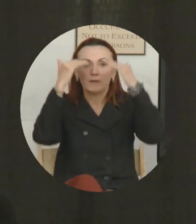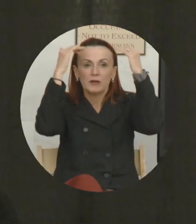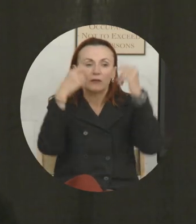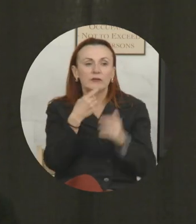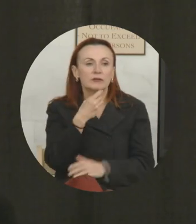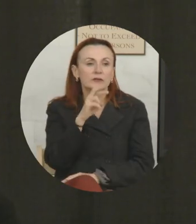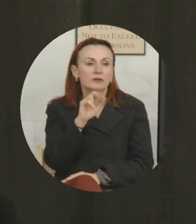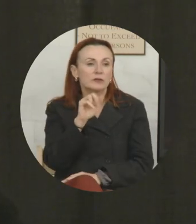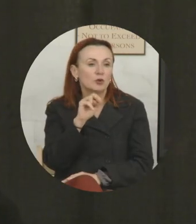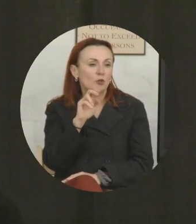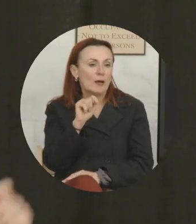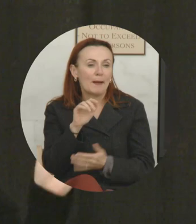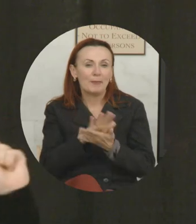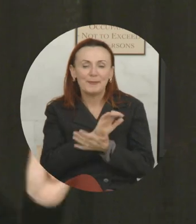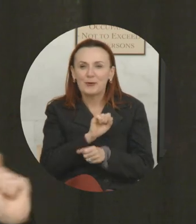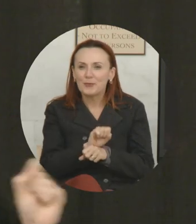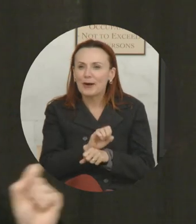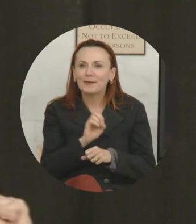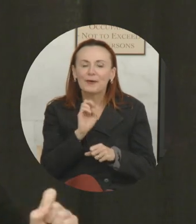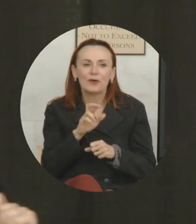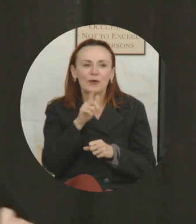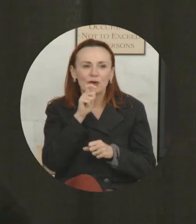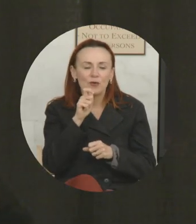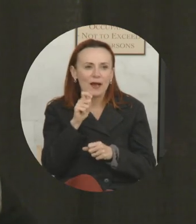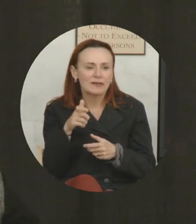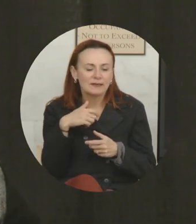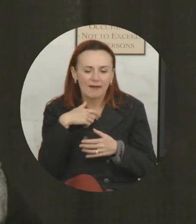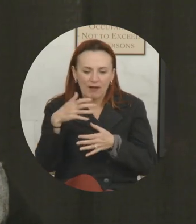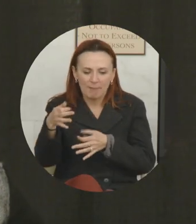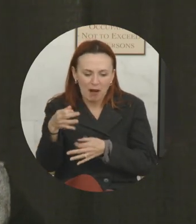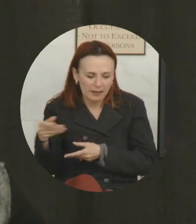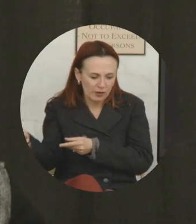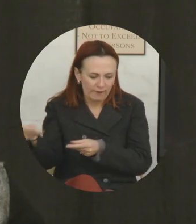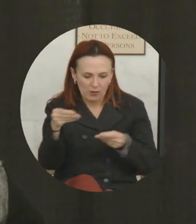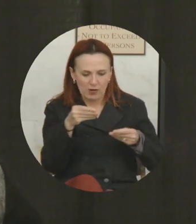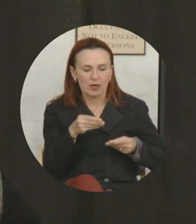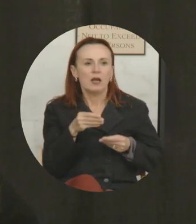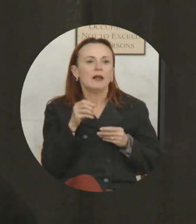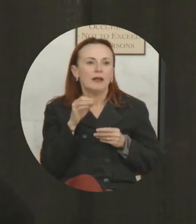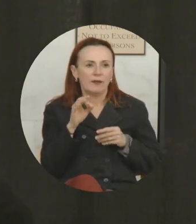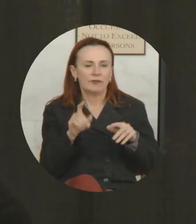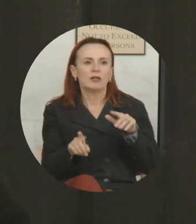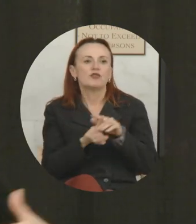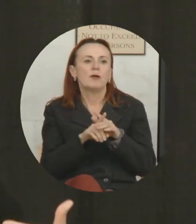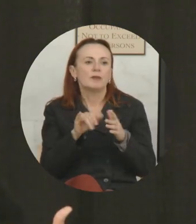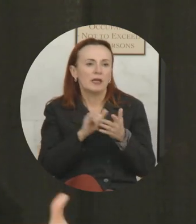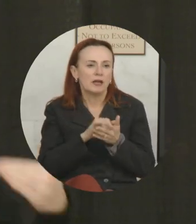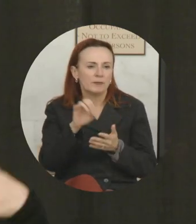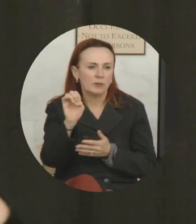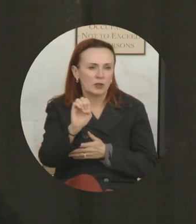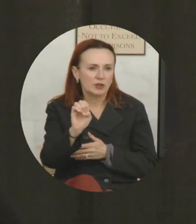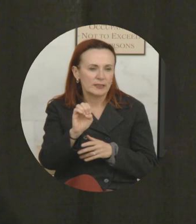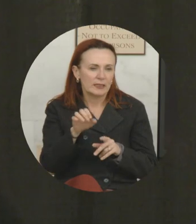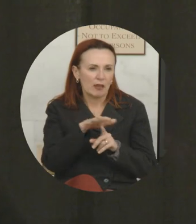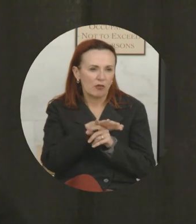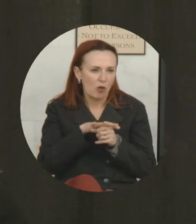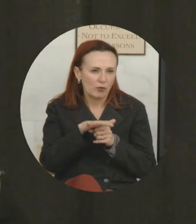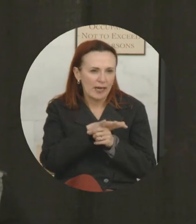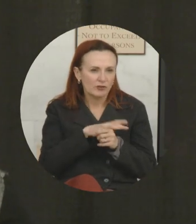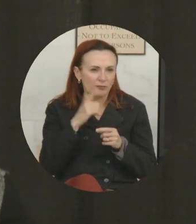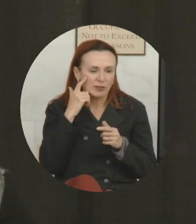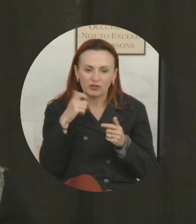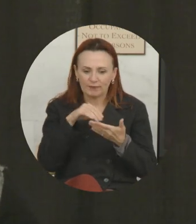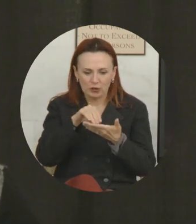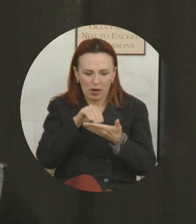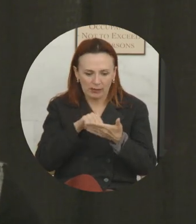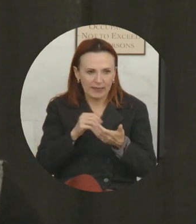grab a binder of all the things they have to keep track of if they step foot at that emergency site, because it all has to be documented.